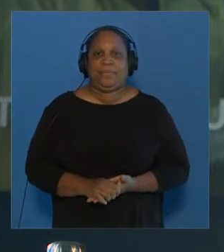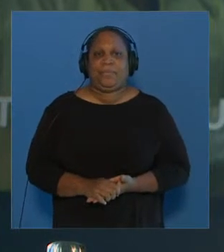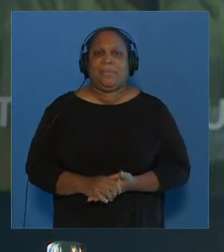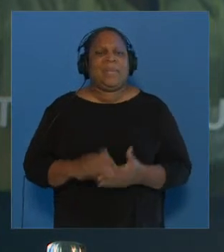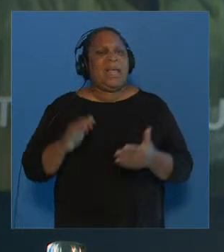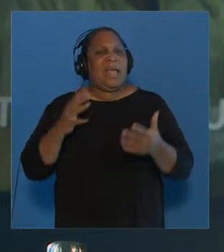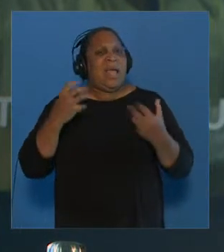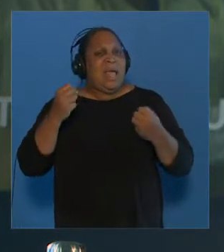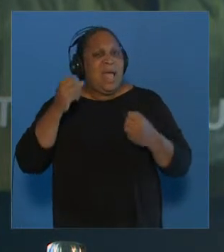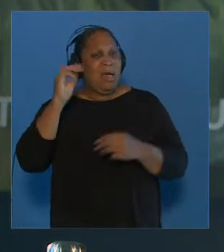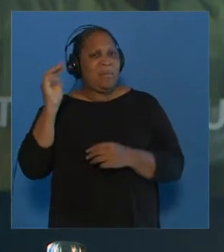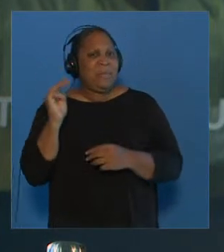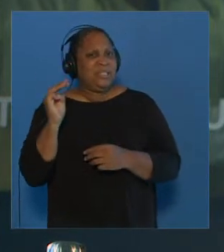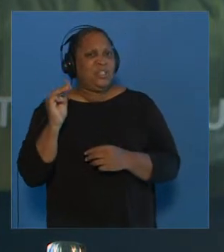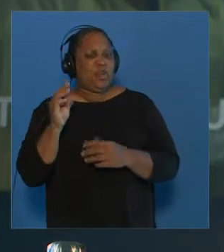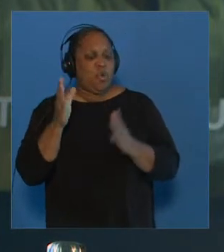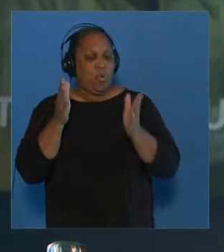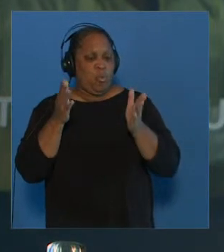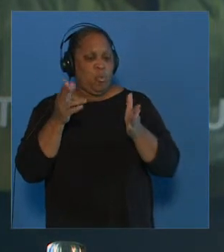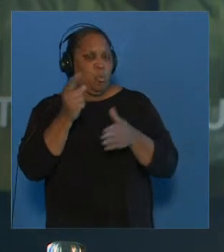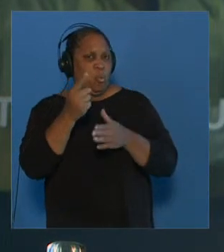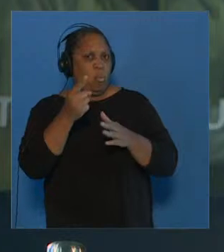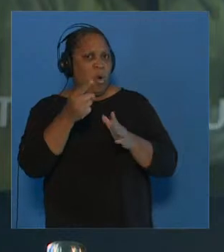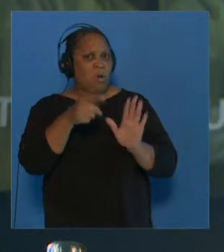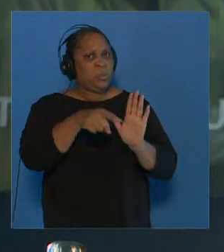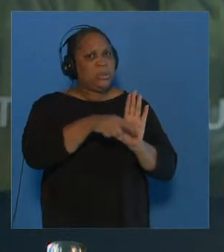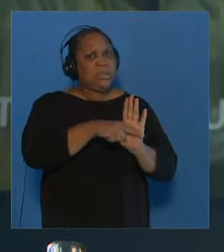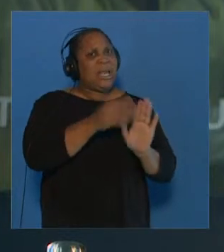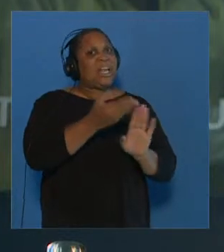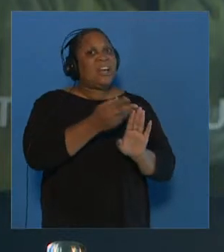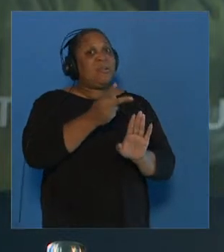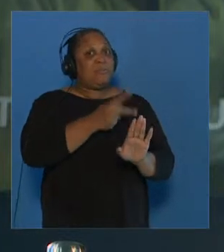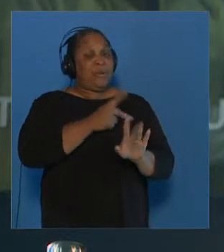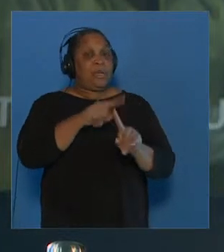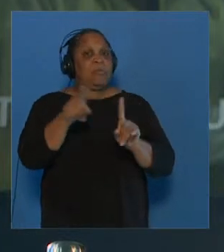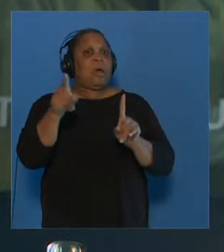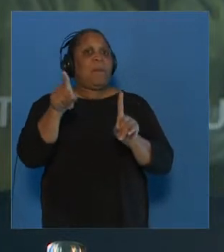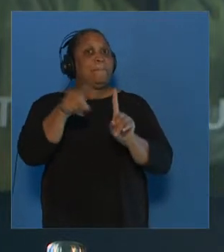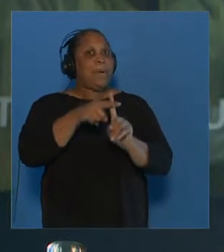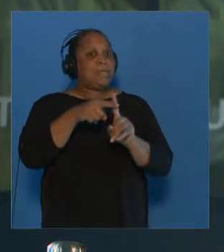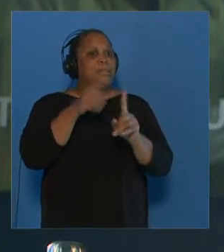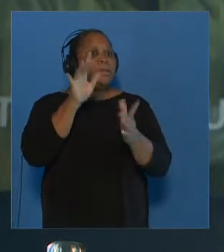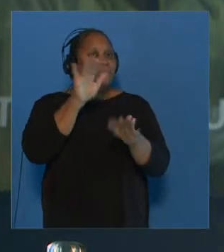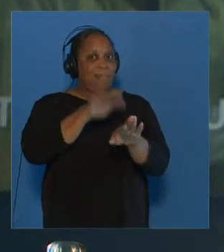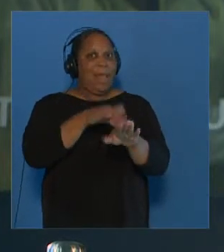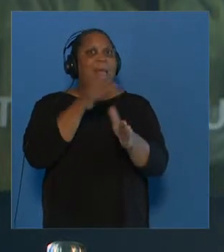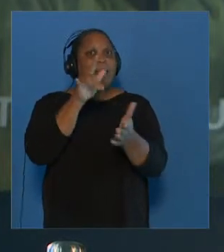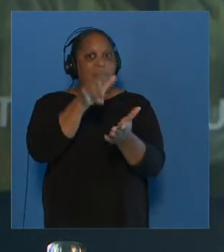Health Minister, one of the passengers from Atlanta had a negative pre-test but a positive test at the airport.